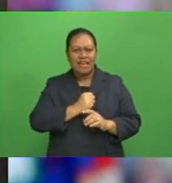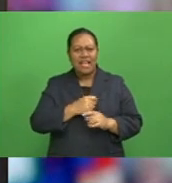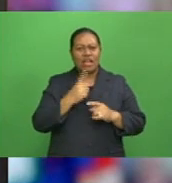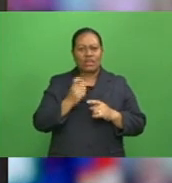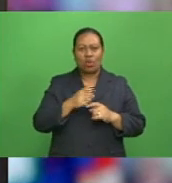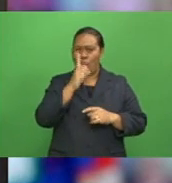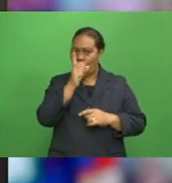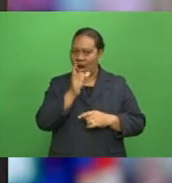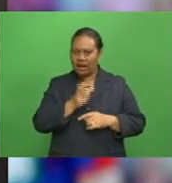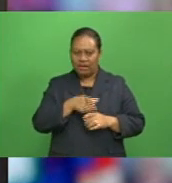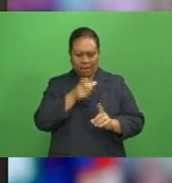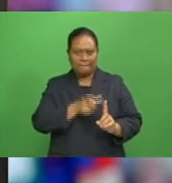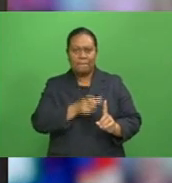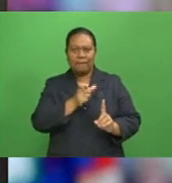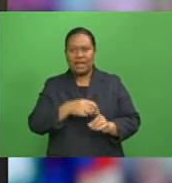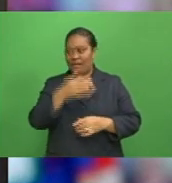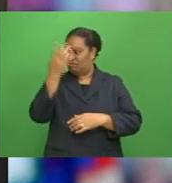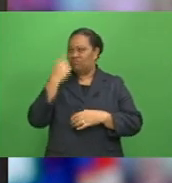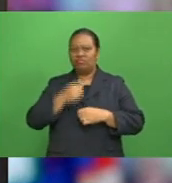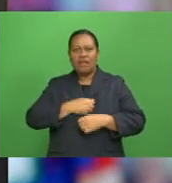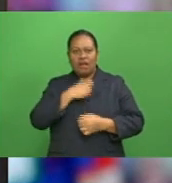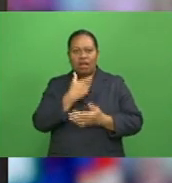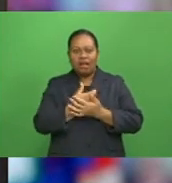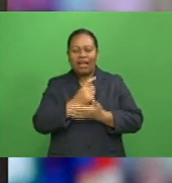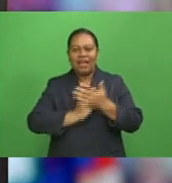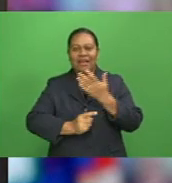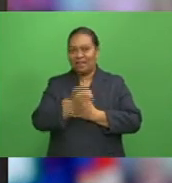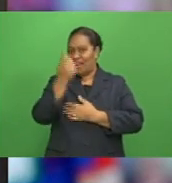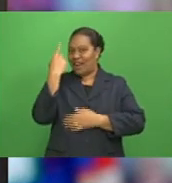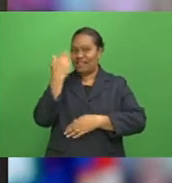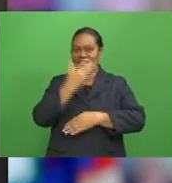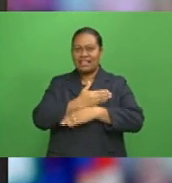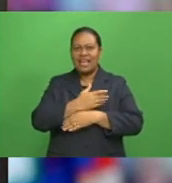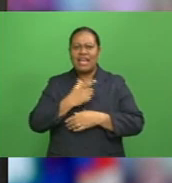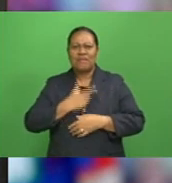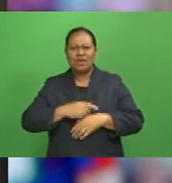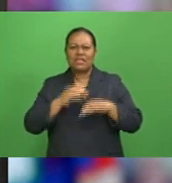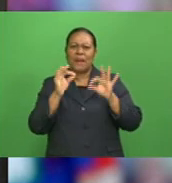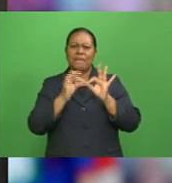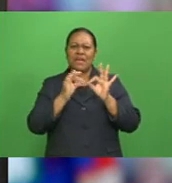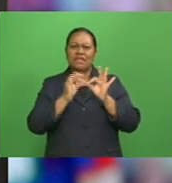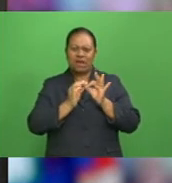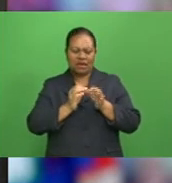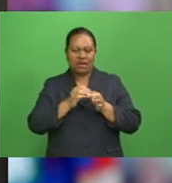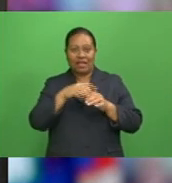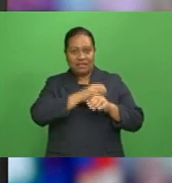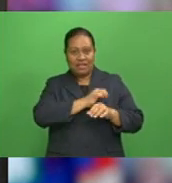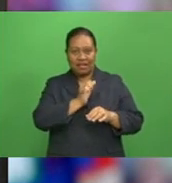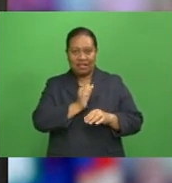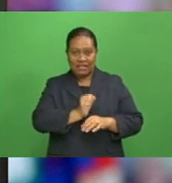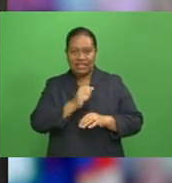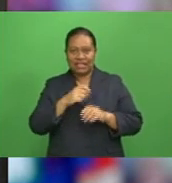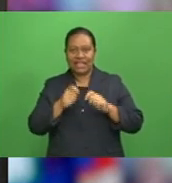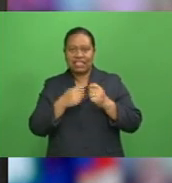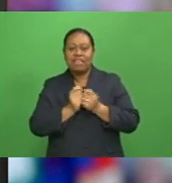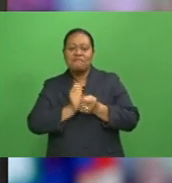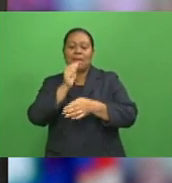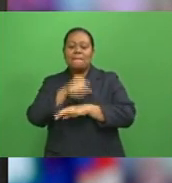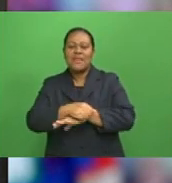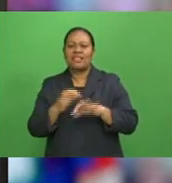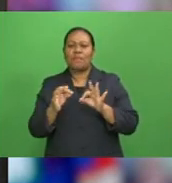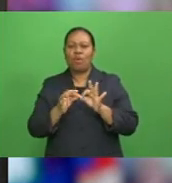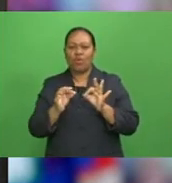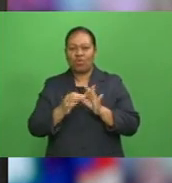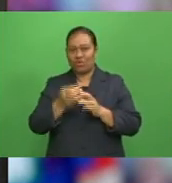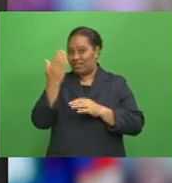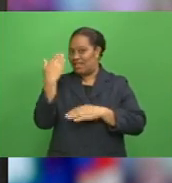one-man wrecking ball last night as the Newcastle side dismantled the Brisbane Broncos 27-6. Saifiti tore through the Broncos at